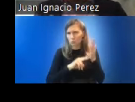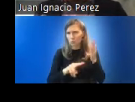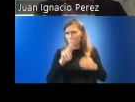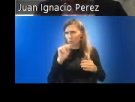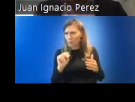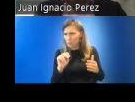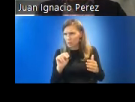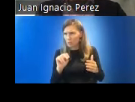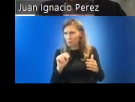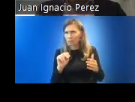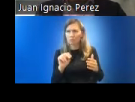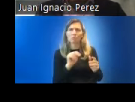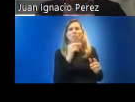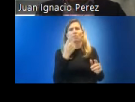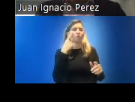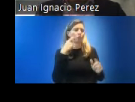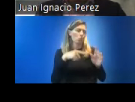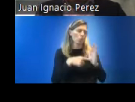or most of them, have